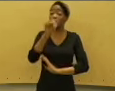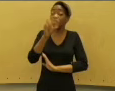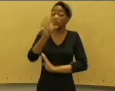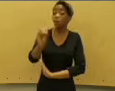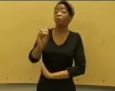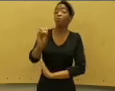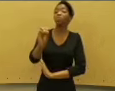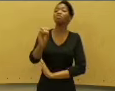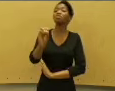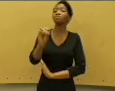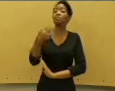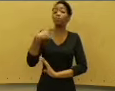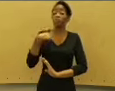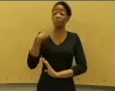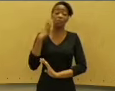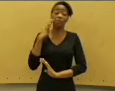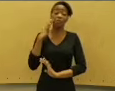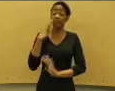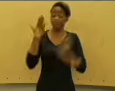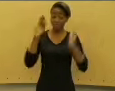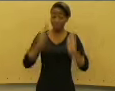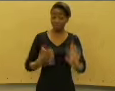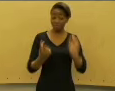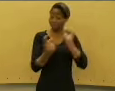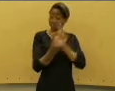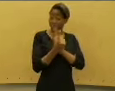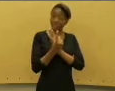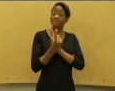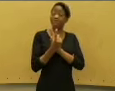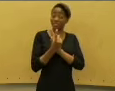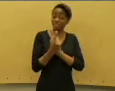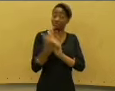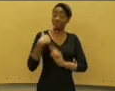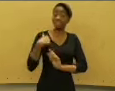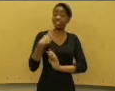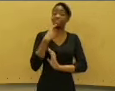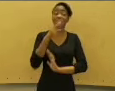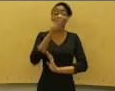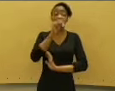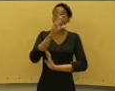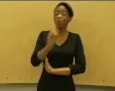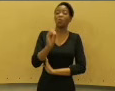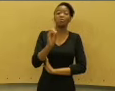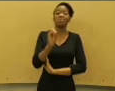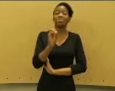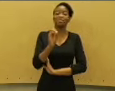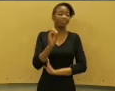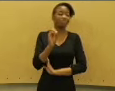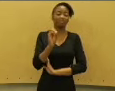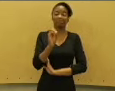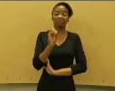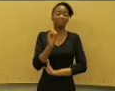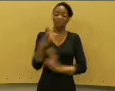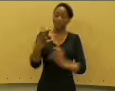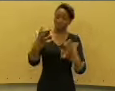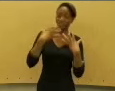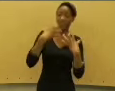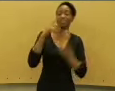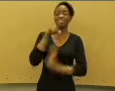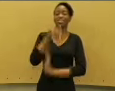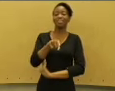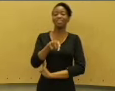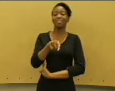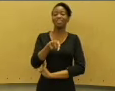you're going to listen to me when we're together physically and I say no? So immediately when I say no to something on text and you try and